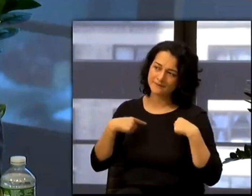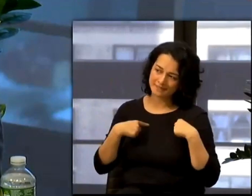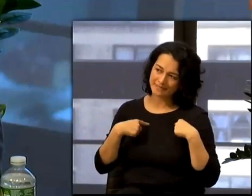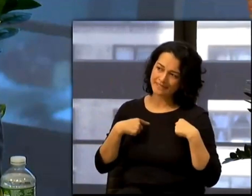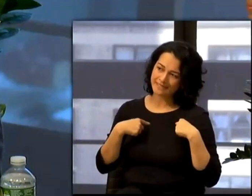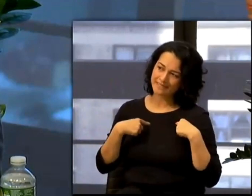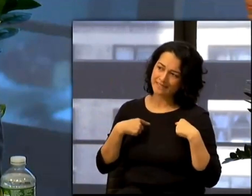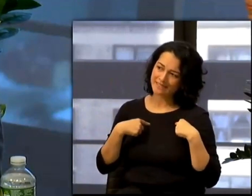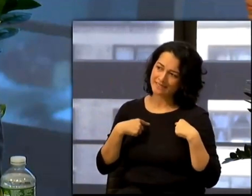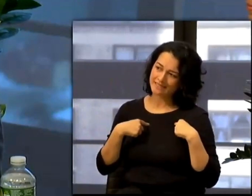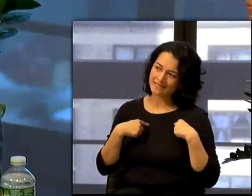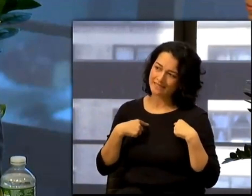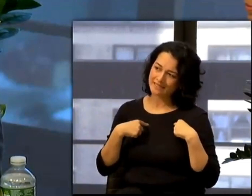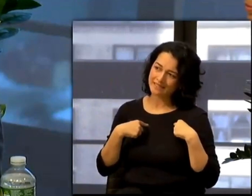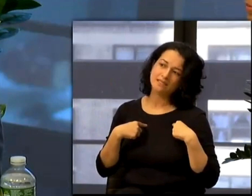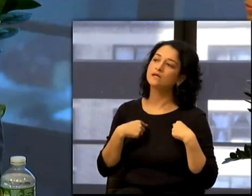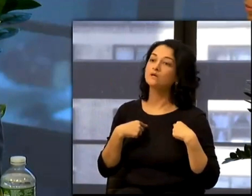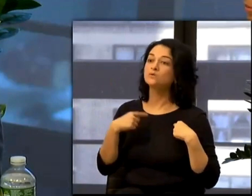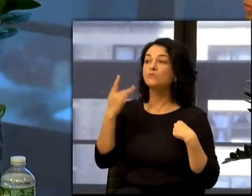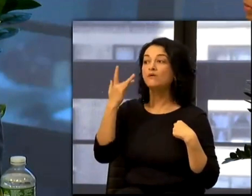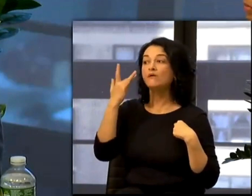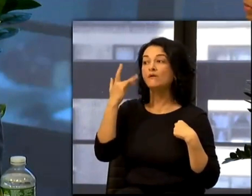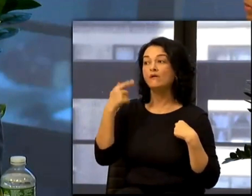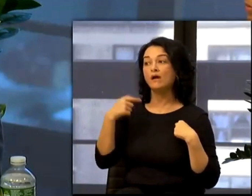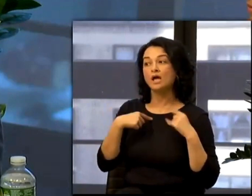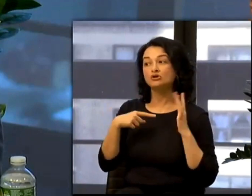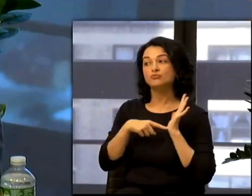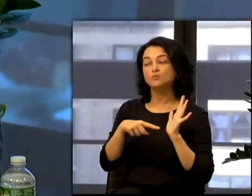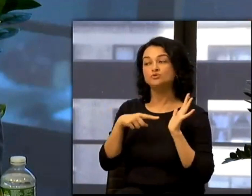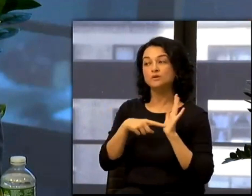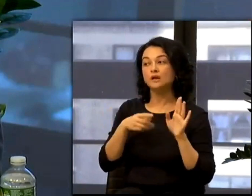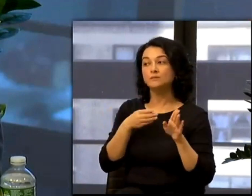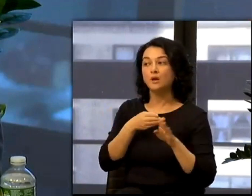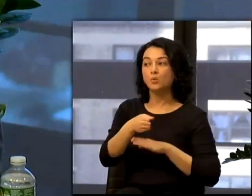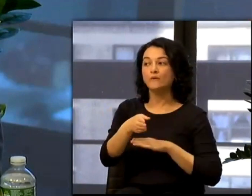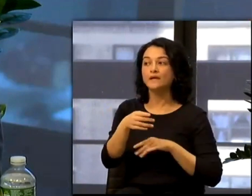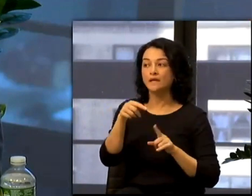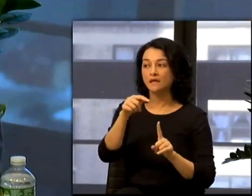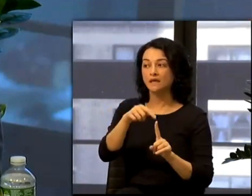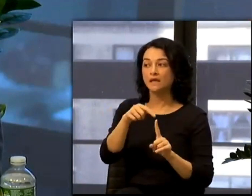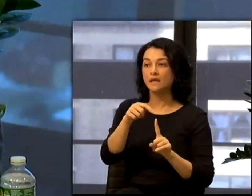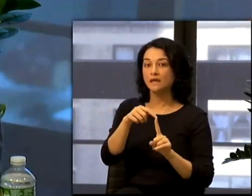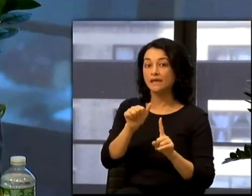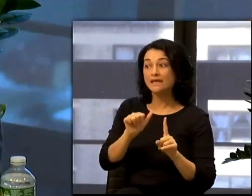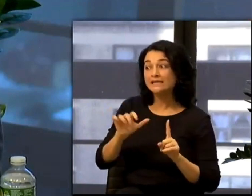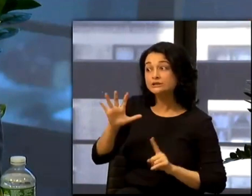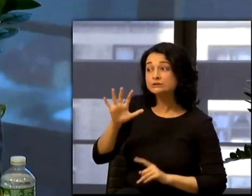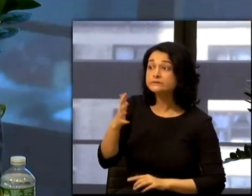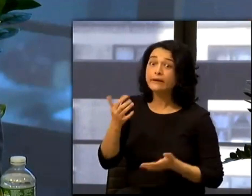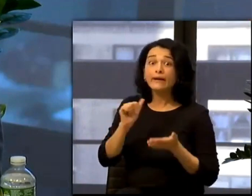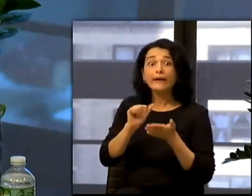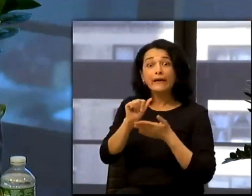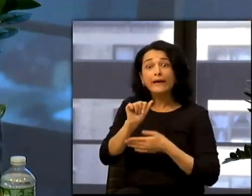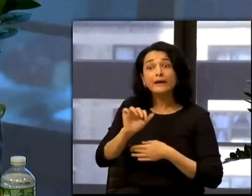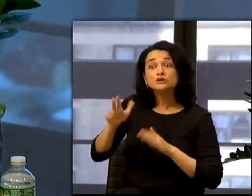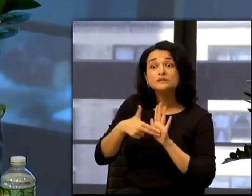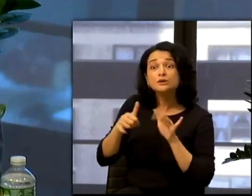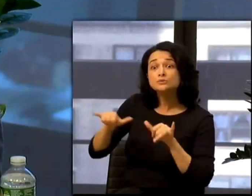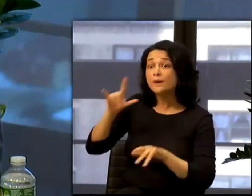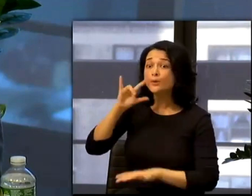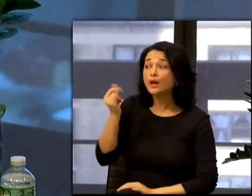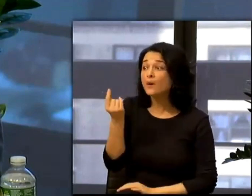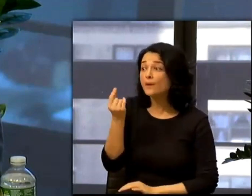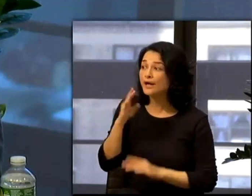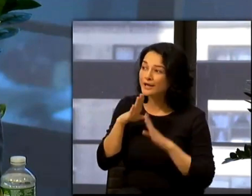are viewed as being less vocal, more submissive, less likely to report